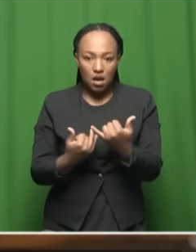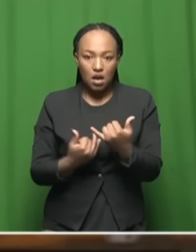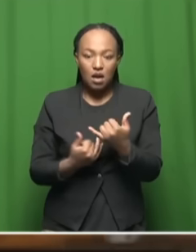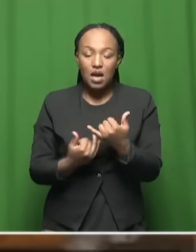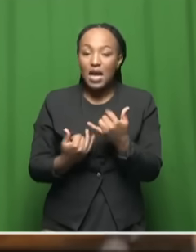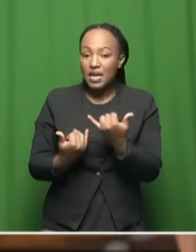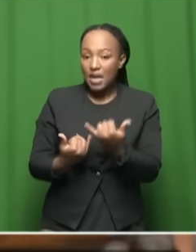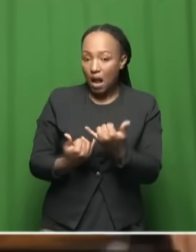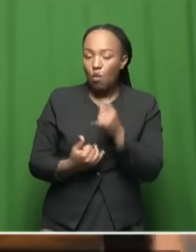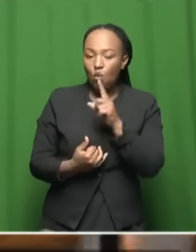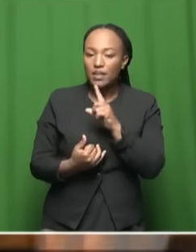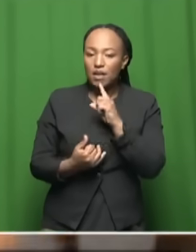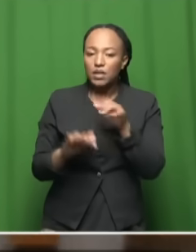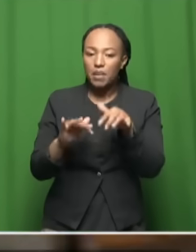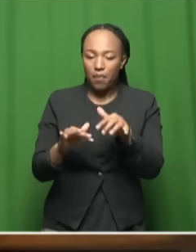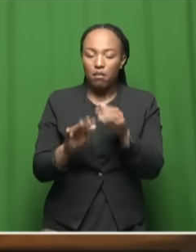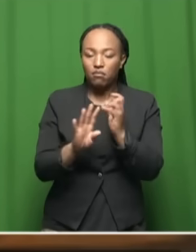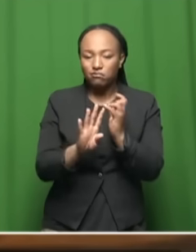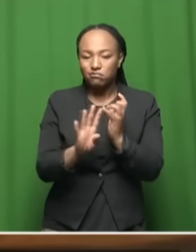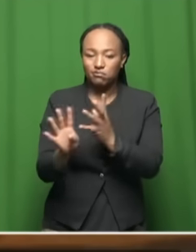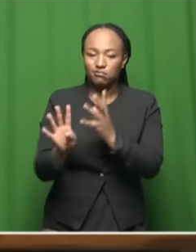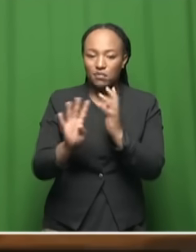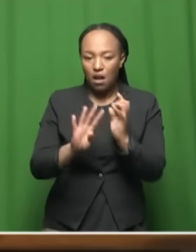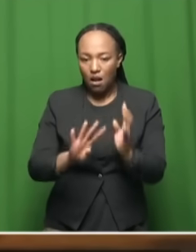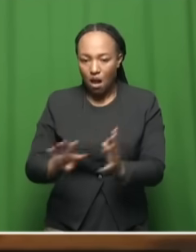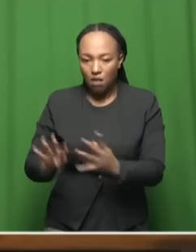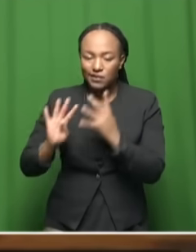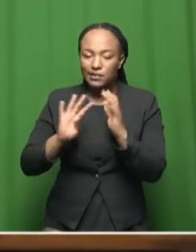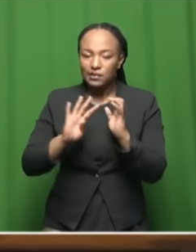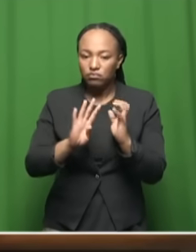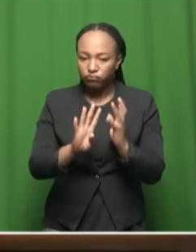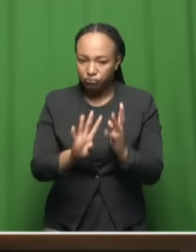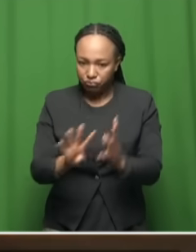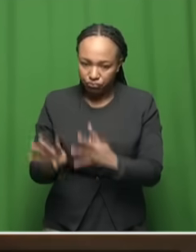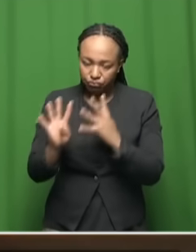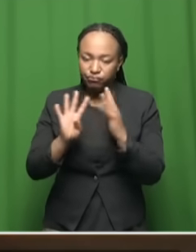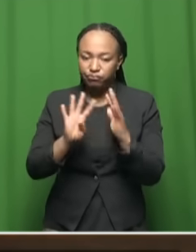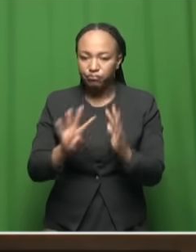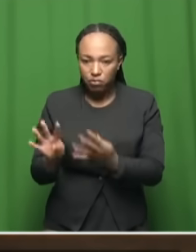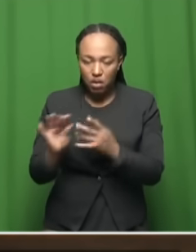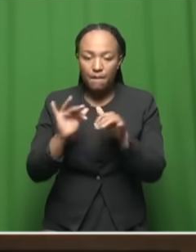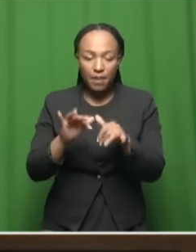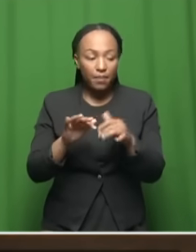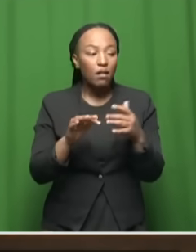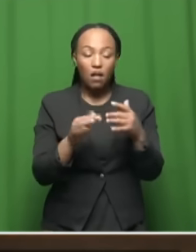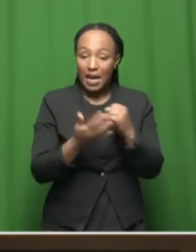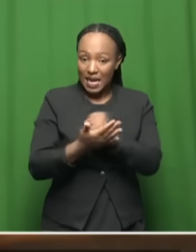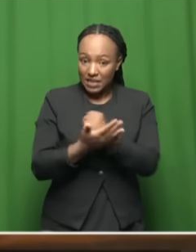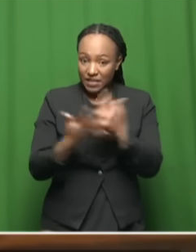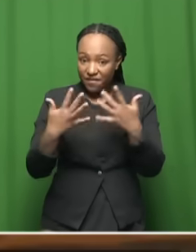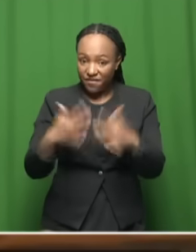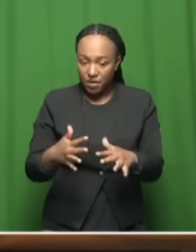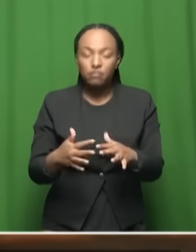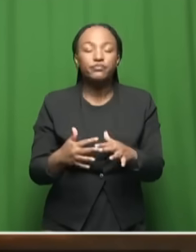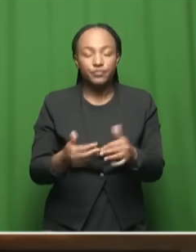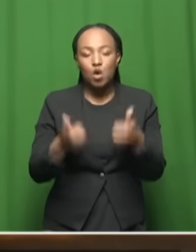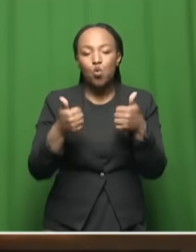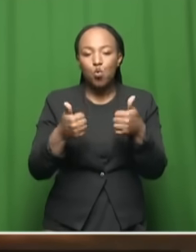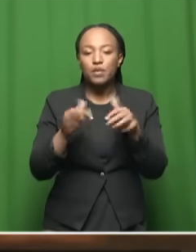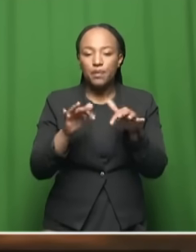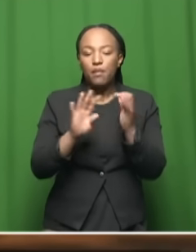1,000 people mark now. So voting going very, very well. It seems like turnout is also looking very, very good in terms of the numbers